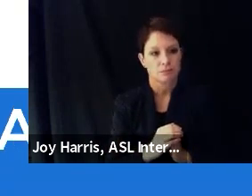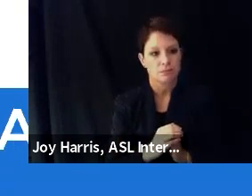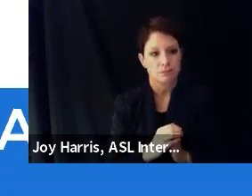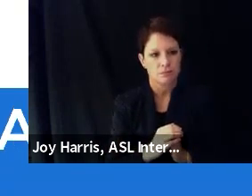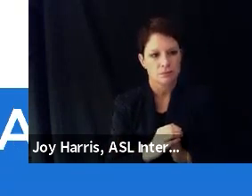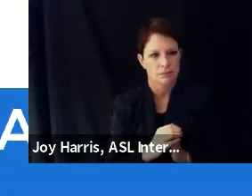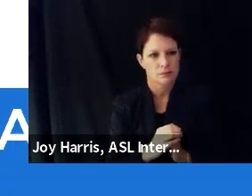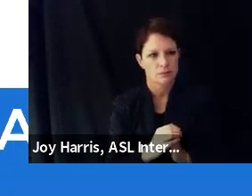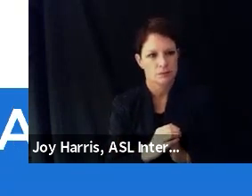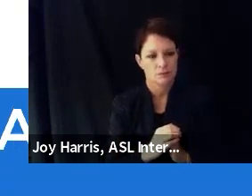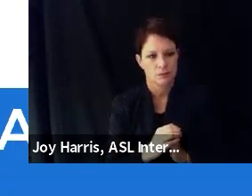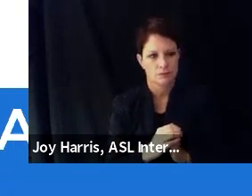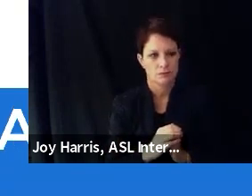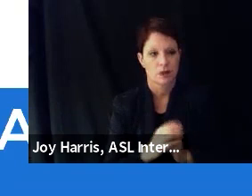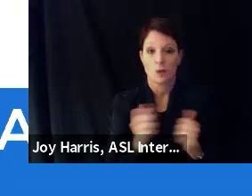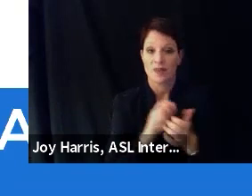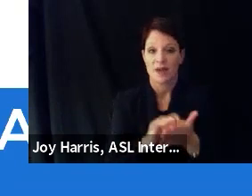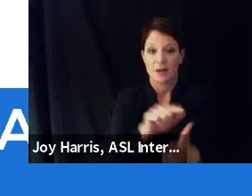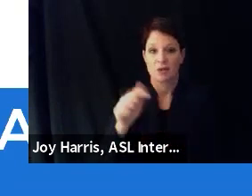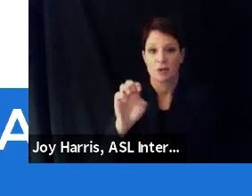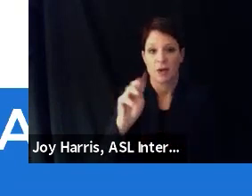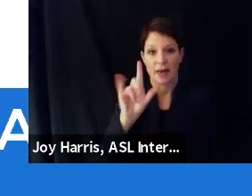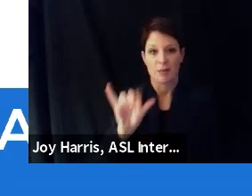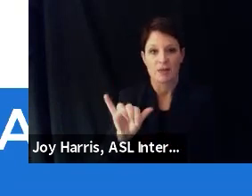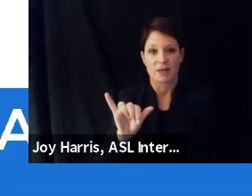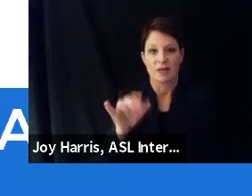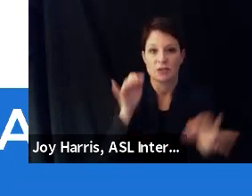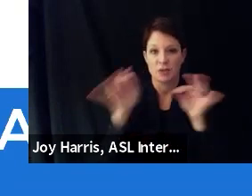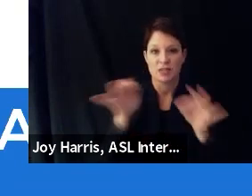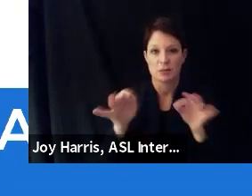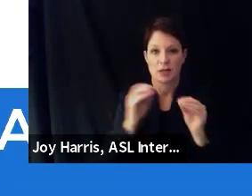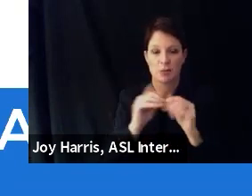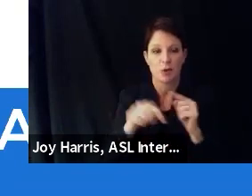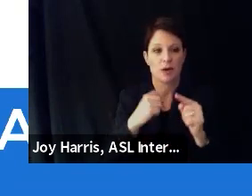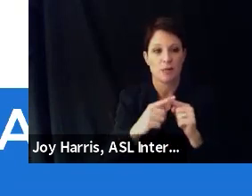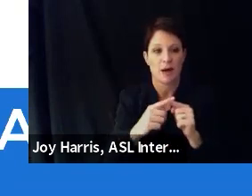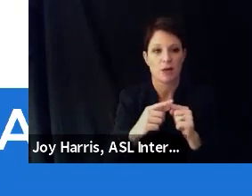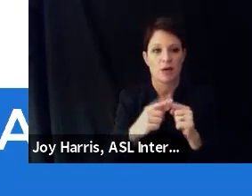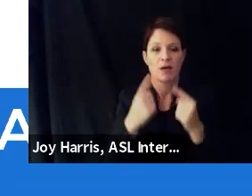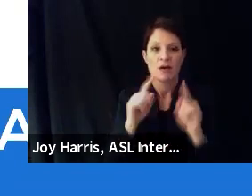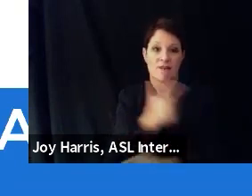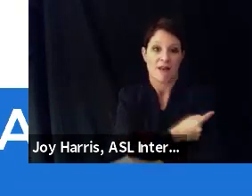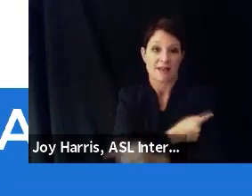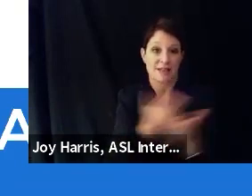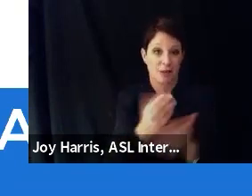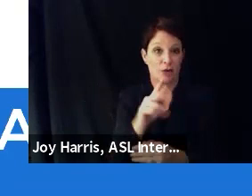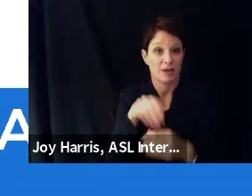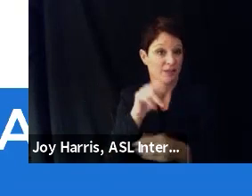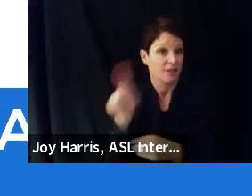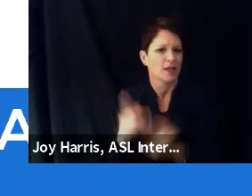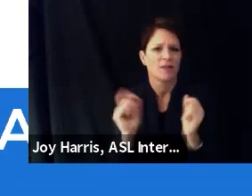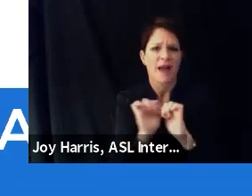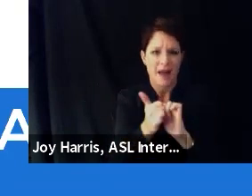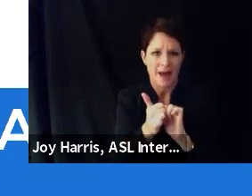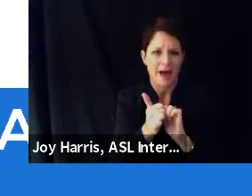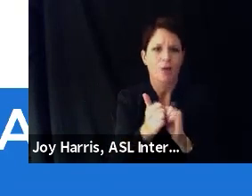So with that, I'm going to turn it over to Emily to talk a little bit more about getting vaccinated in Philadelphia, and